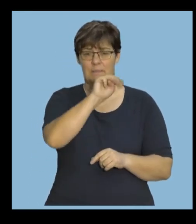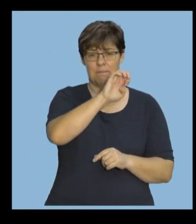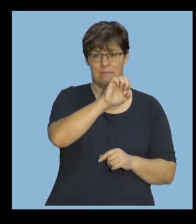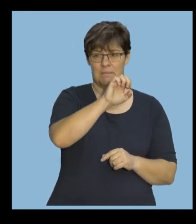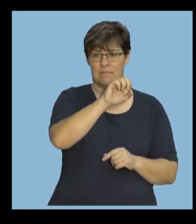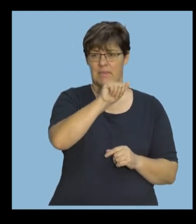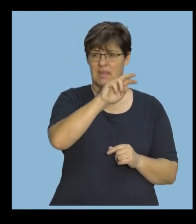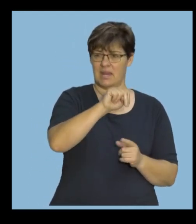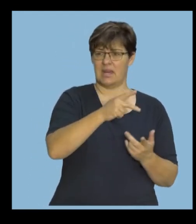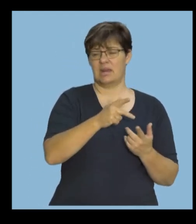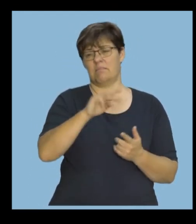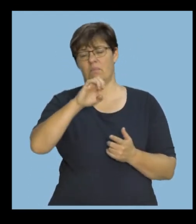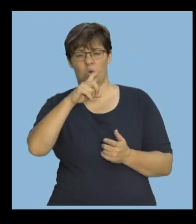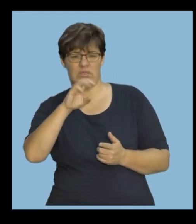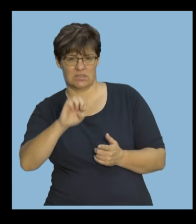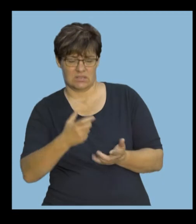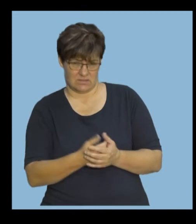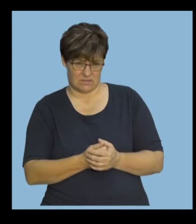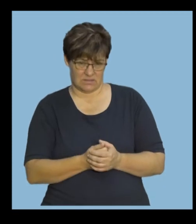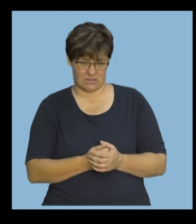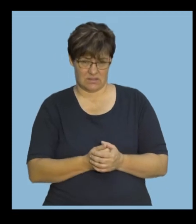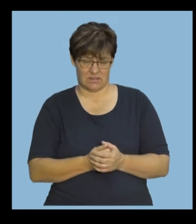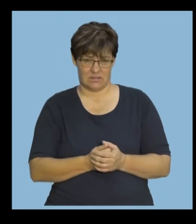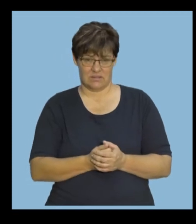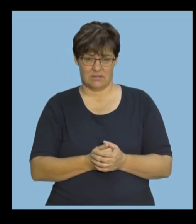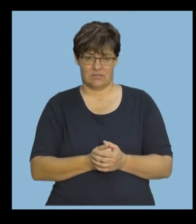okay, which is mean, median, and mode. There are more.